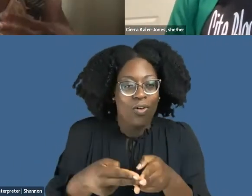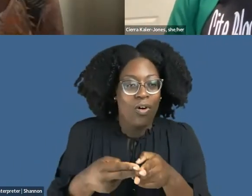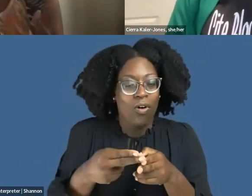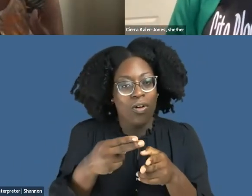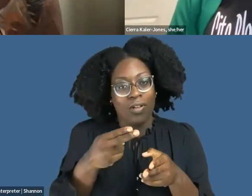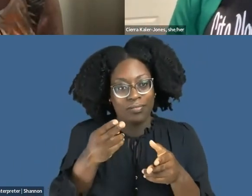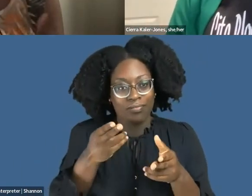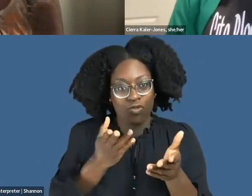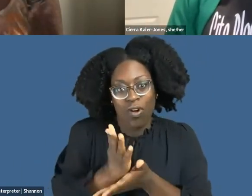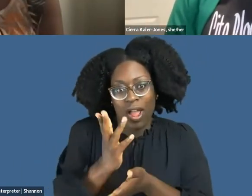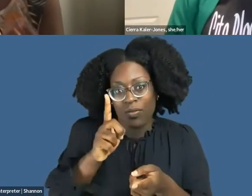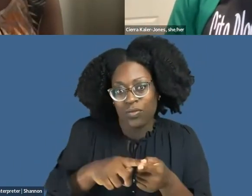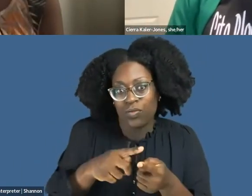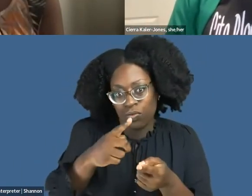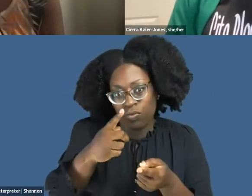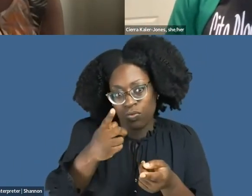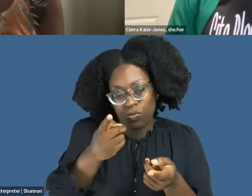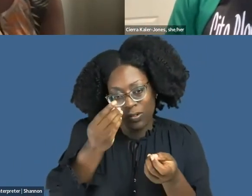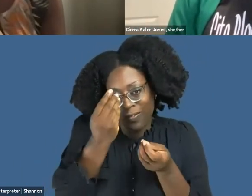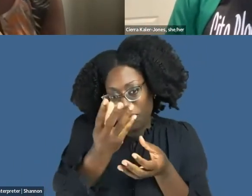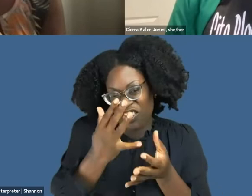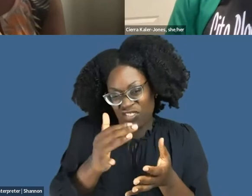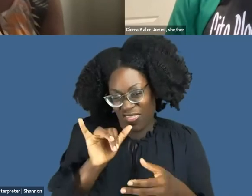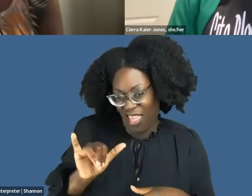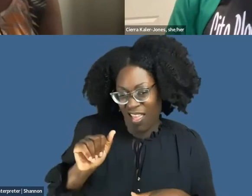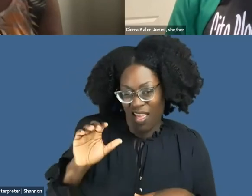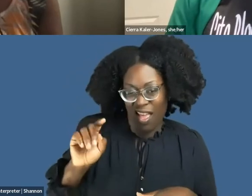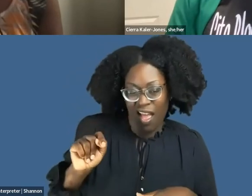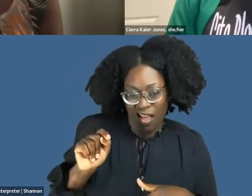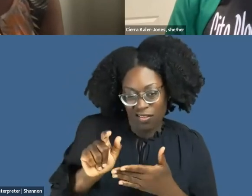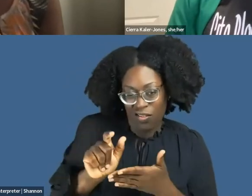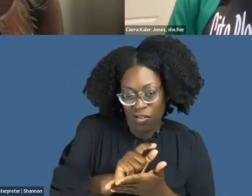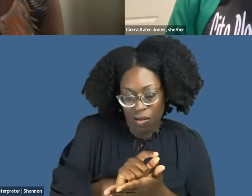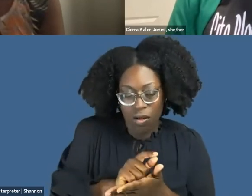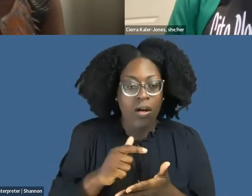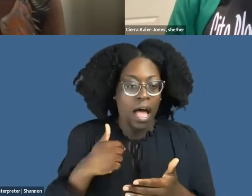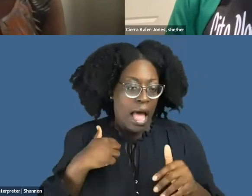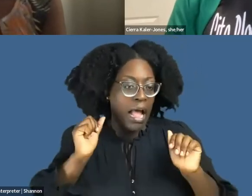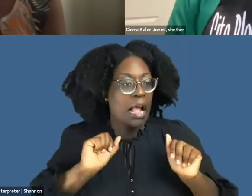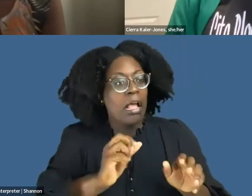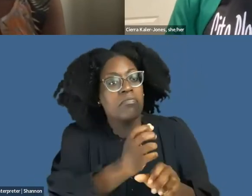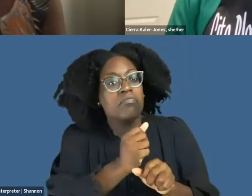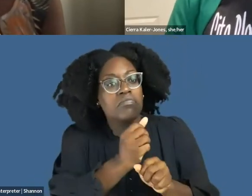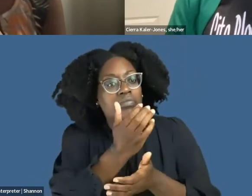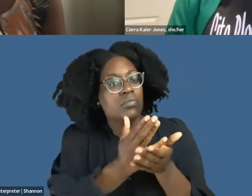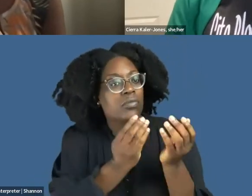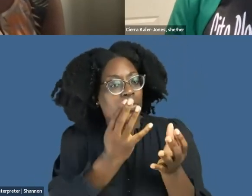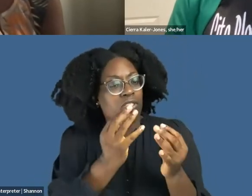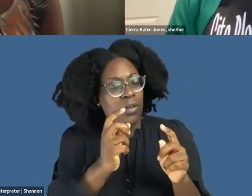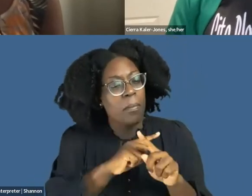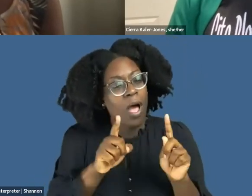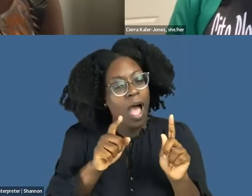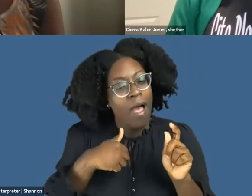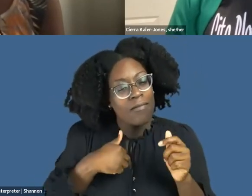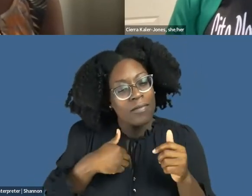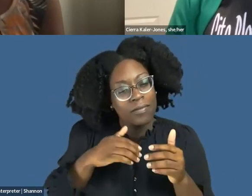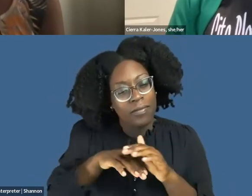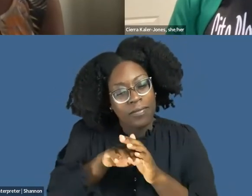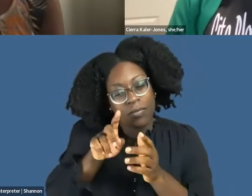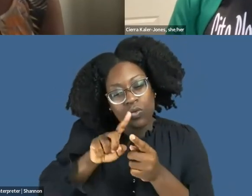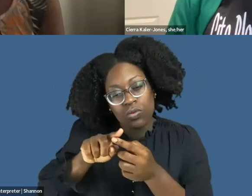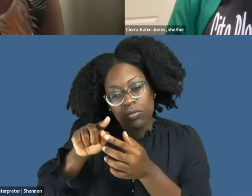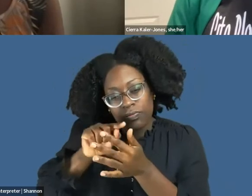got everything, but at least it offers us some record of how they were thinking about these Black women. And it's really actually